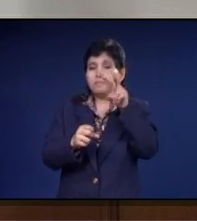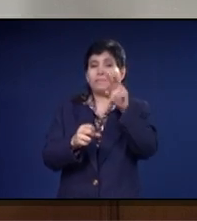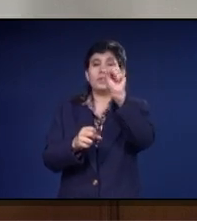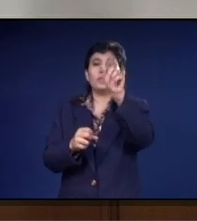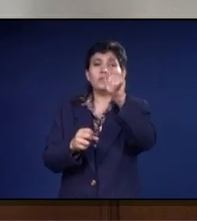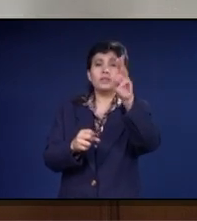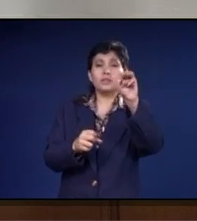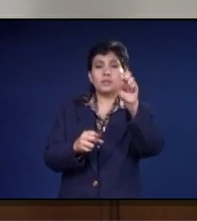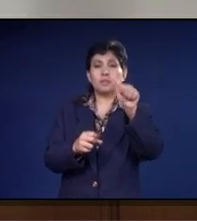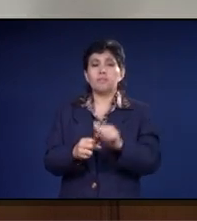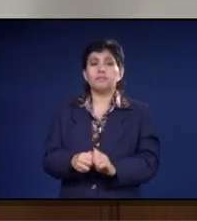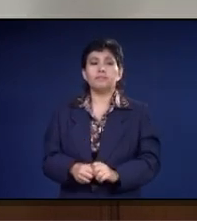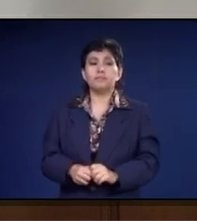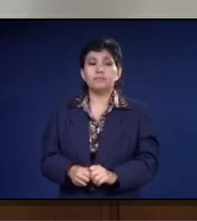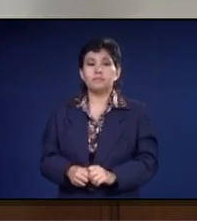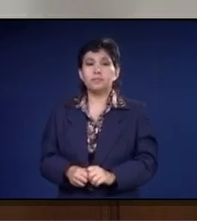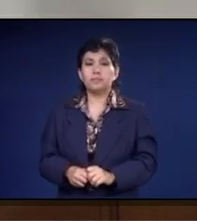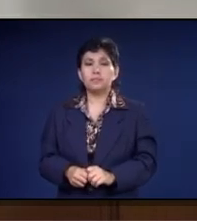influence us.